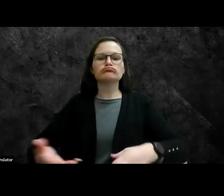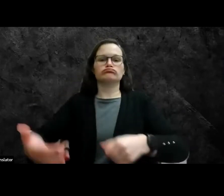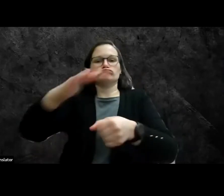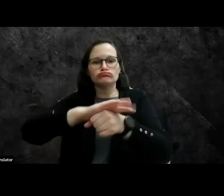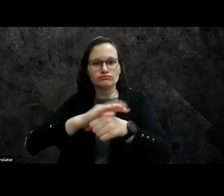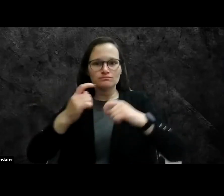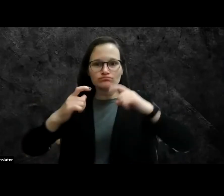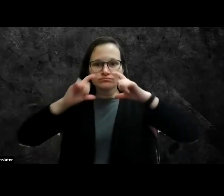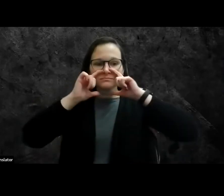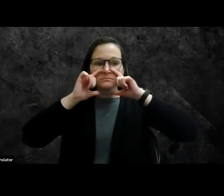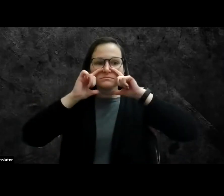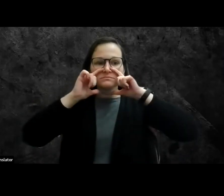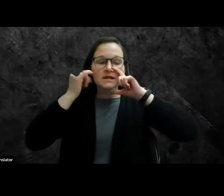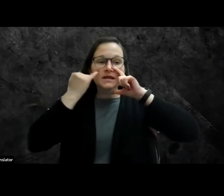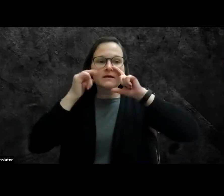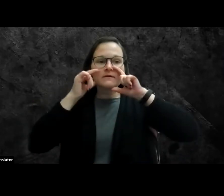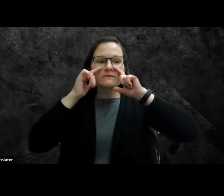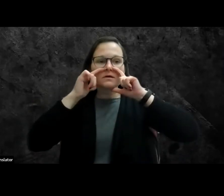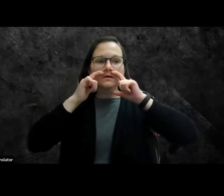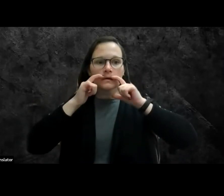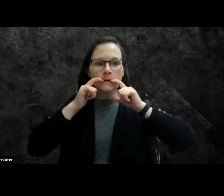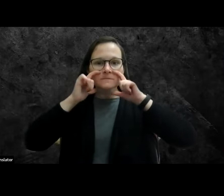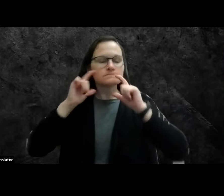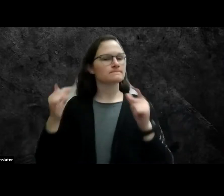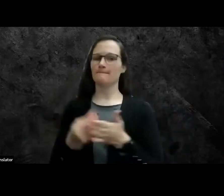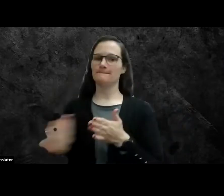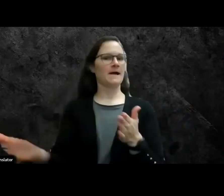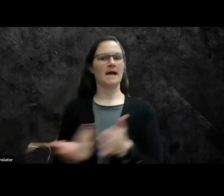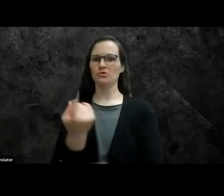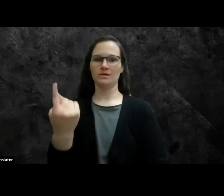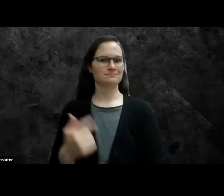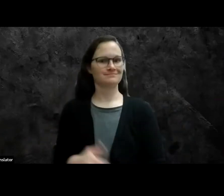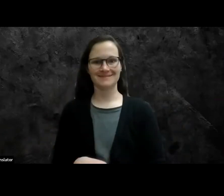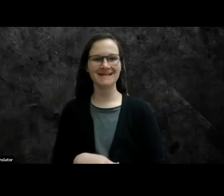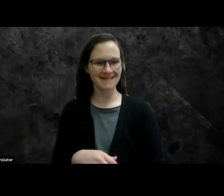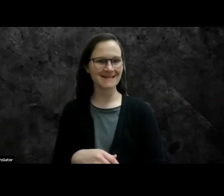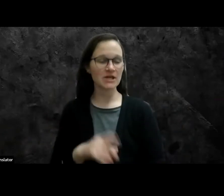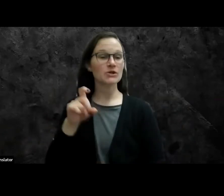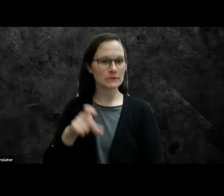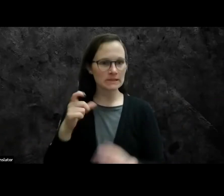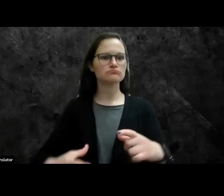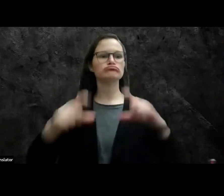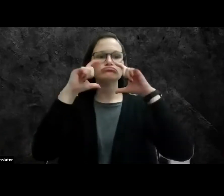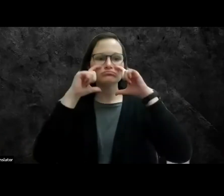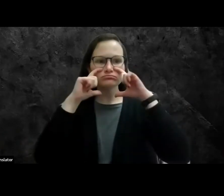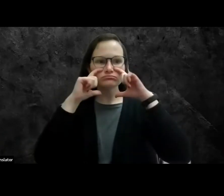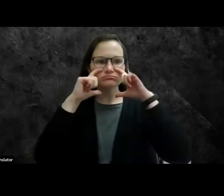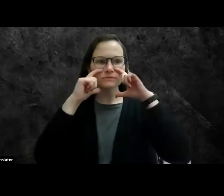those masks that keeps slipping, get a different mask. It's really important to have that complete coverage of your nose and your